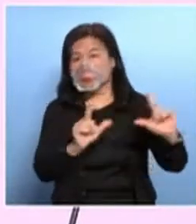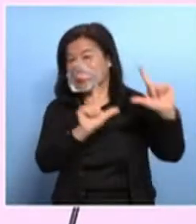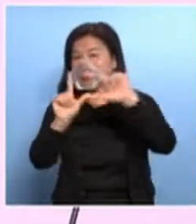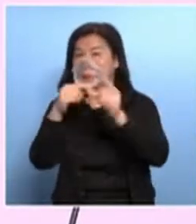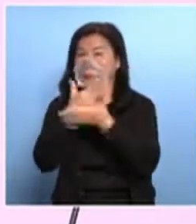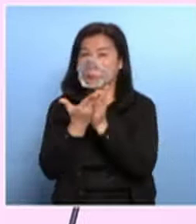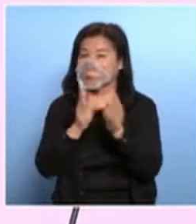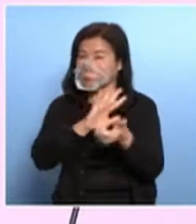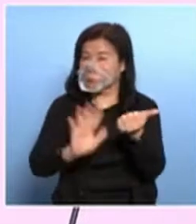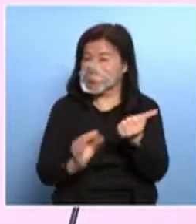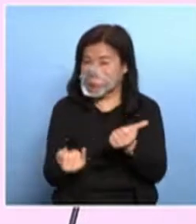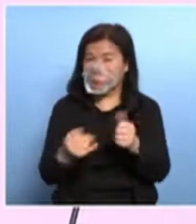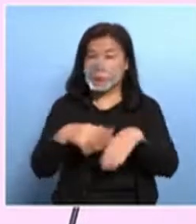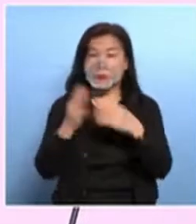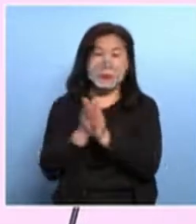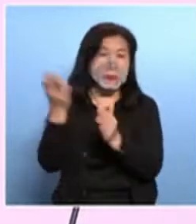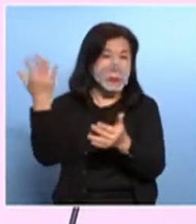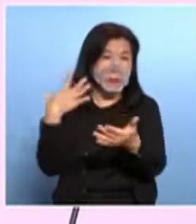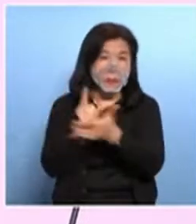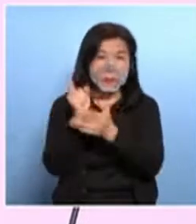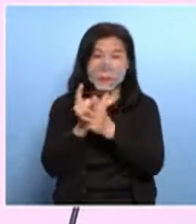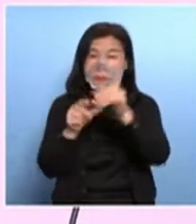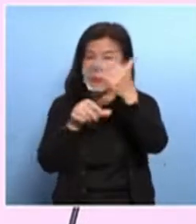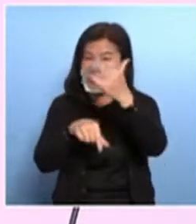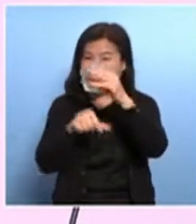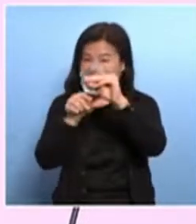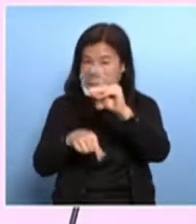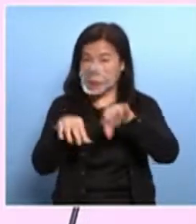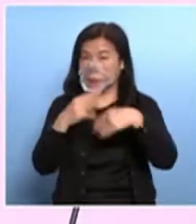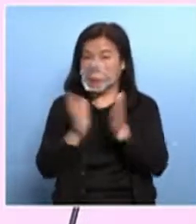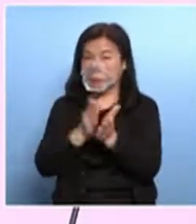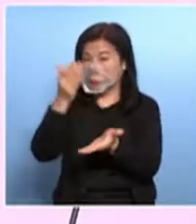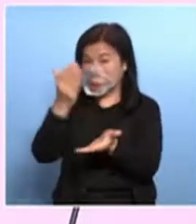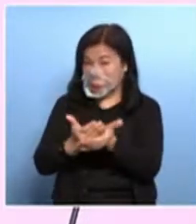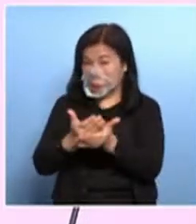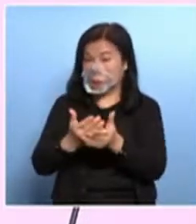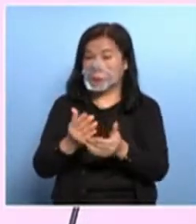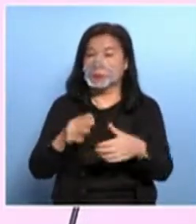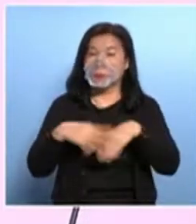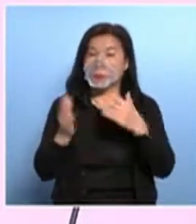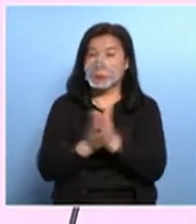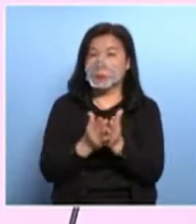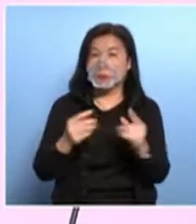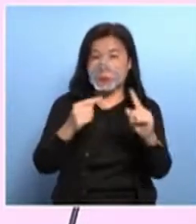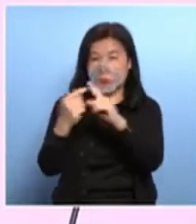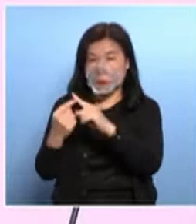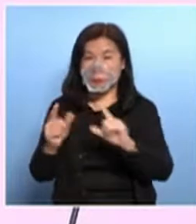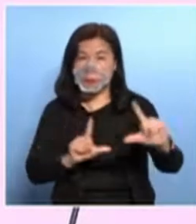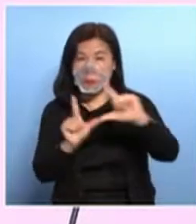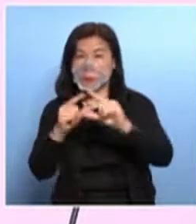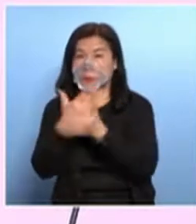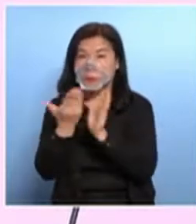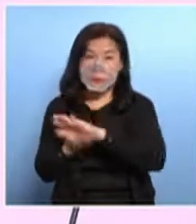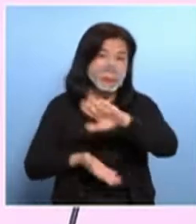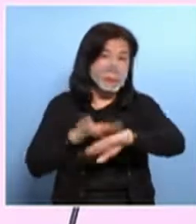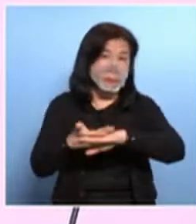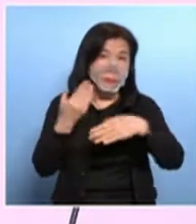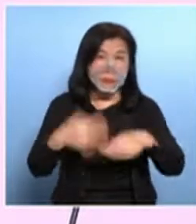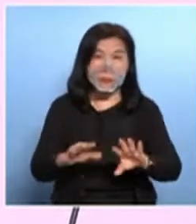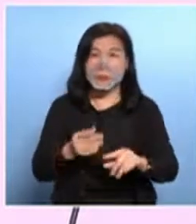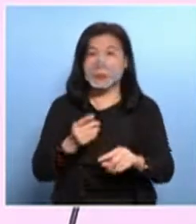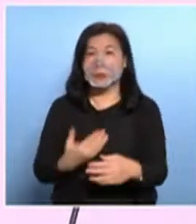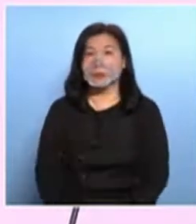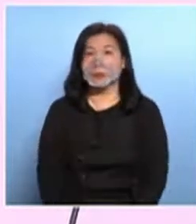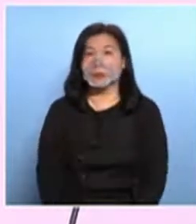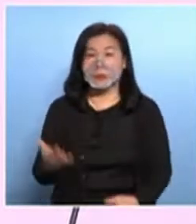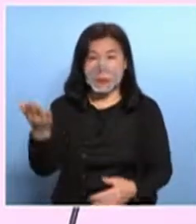life. Since the middle of last year, the epidemic situation in Hong Kong had been brought under control, with economic activities